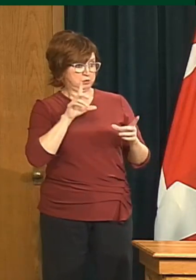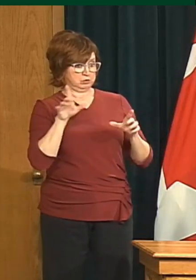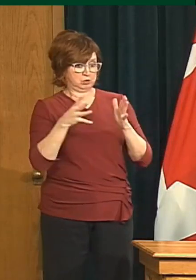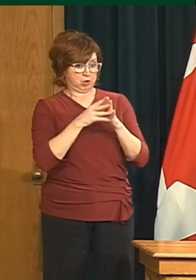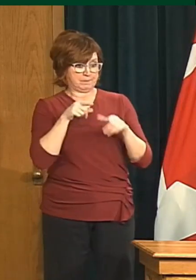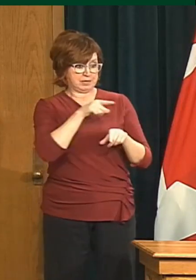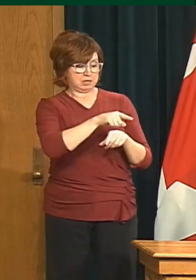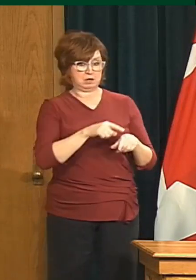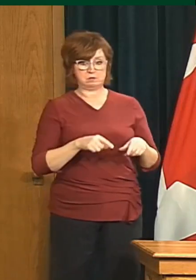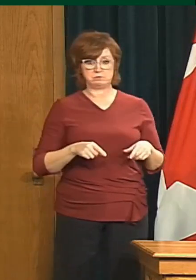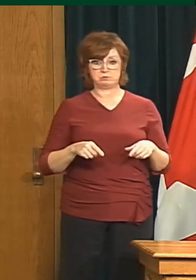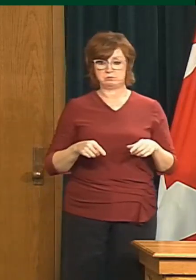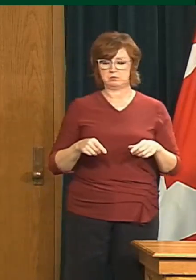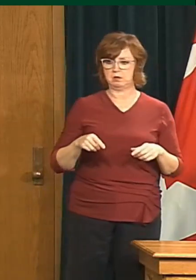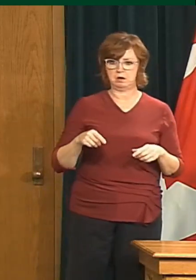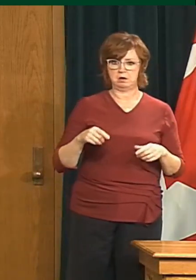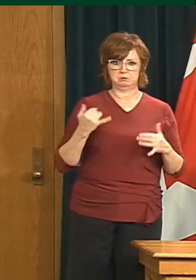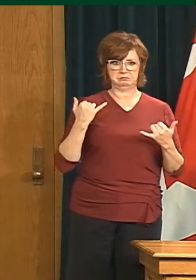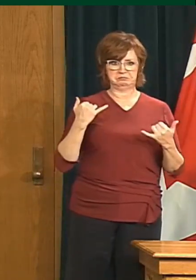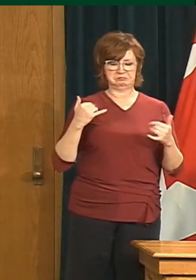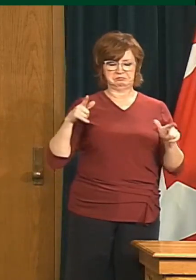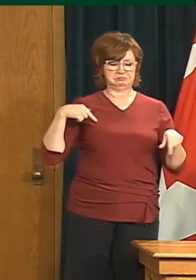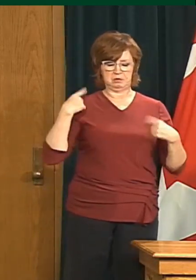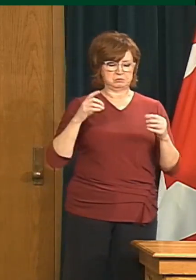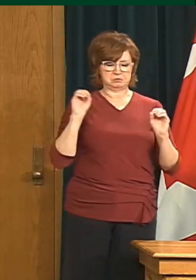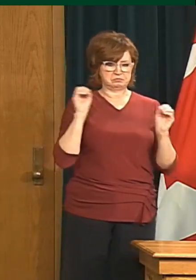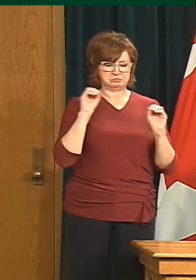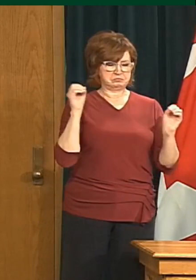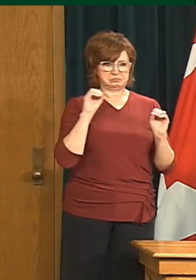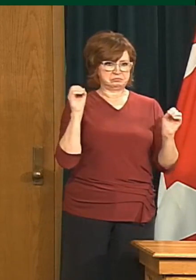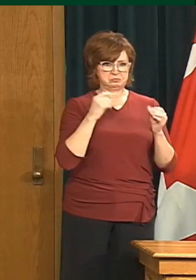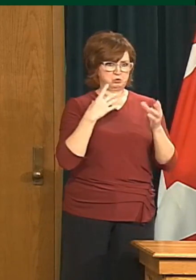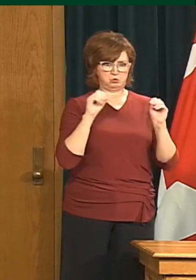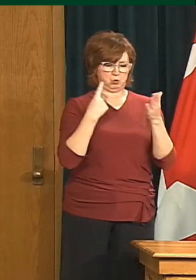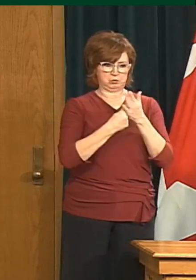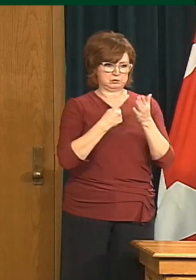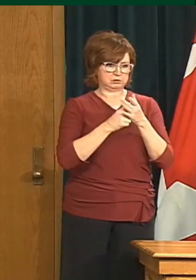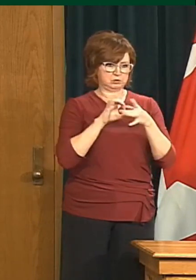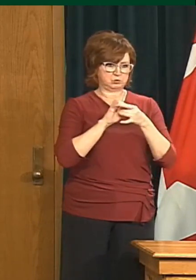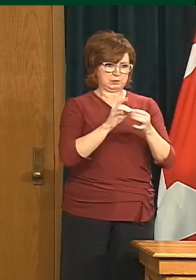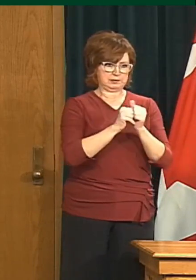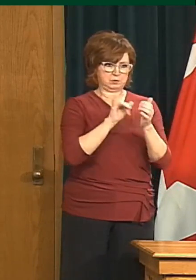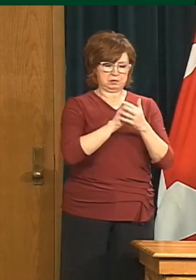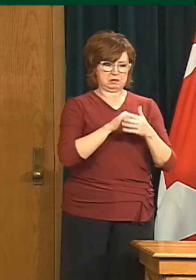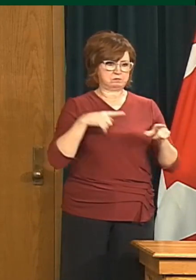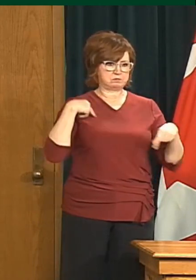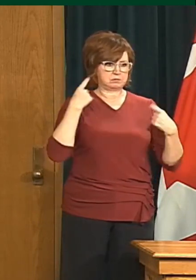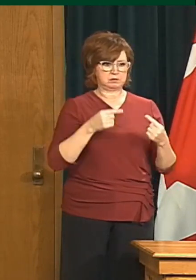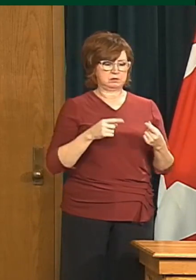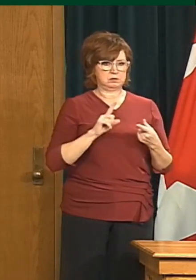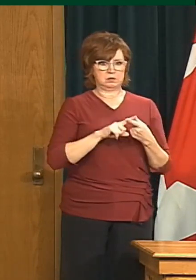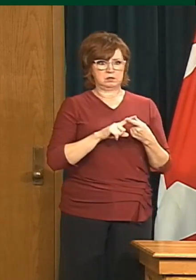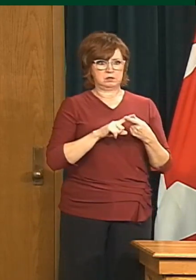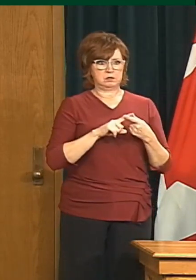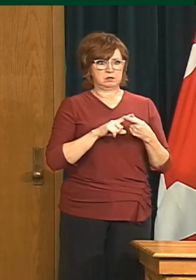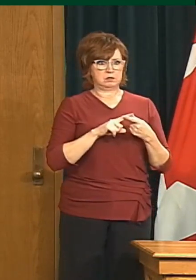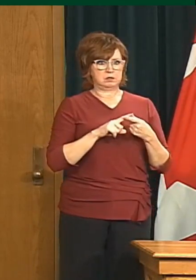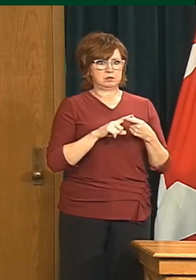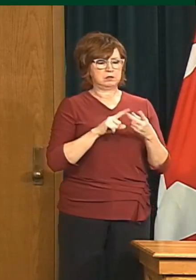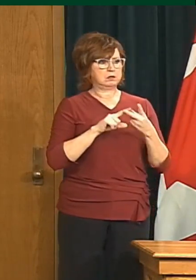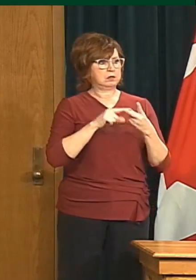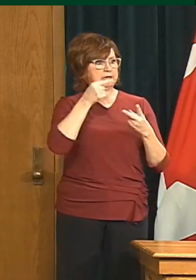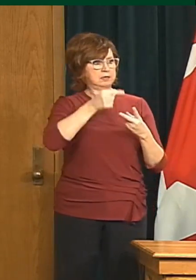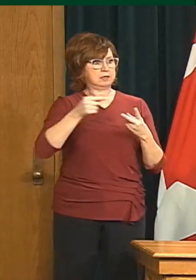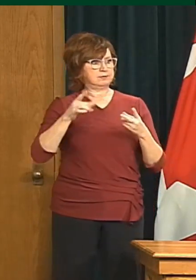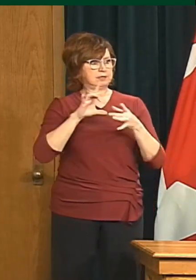We haven't looked into it to date. We haven't had those discussions. And I can't speak to our government relations